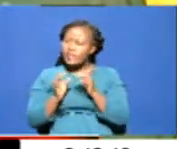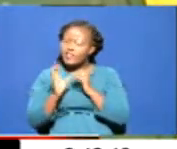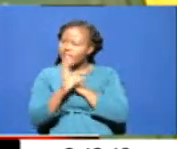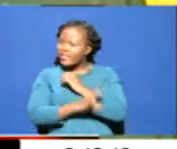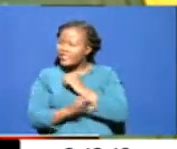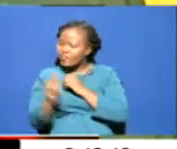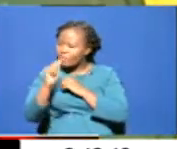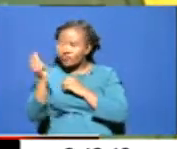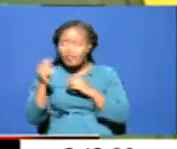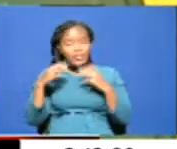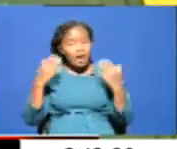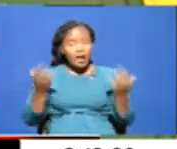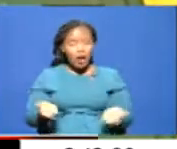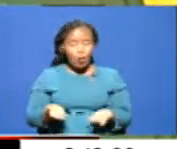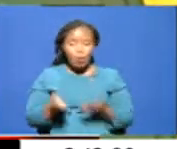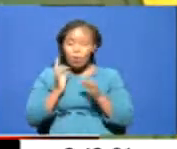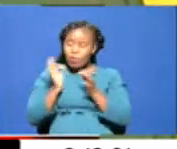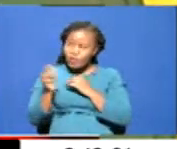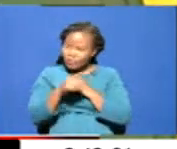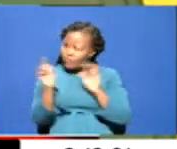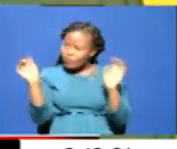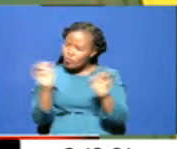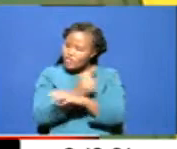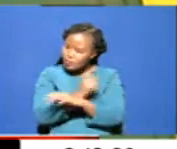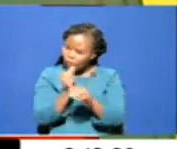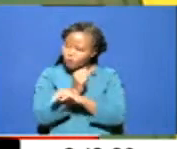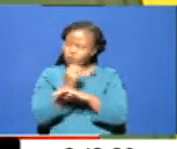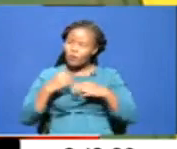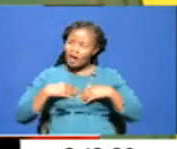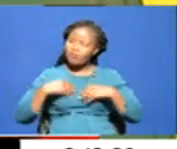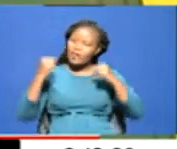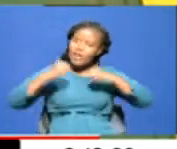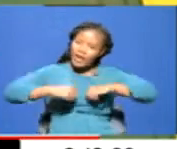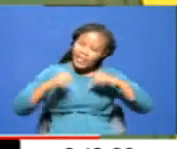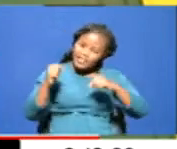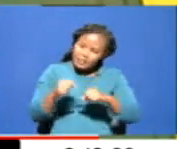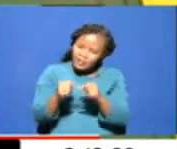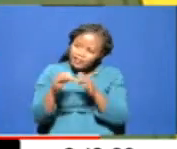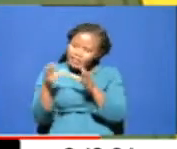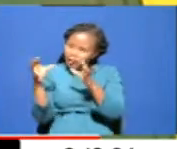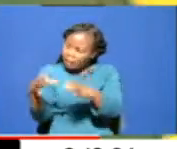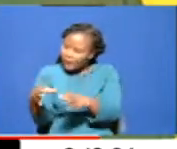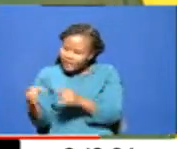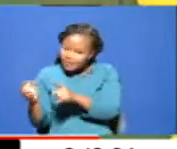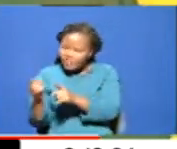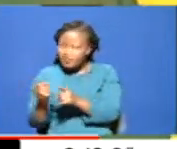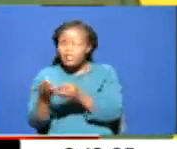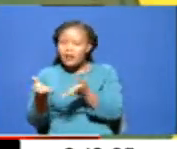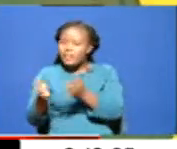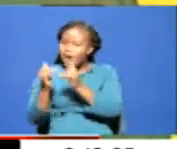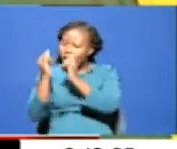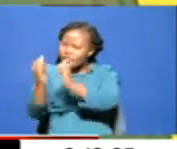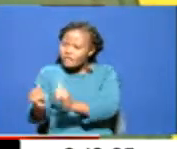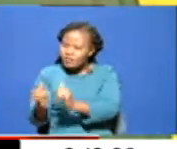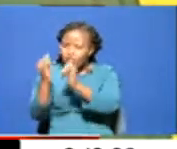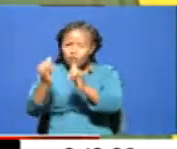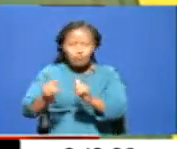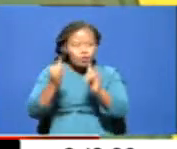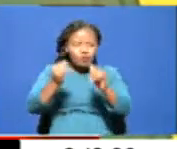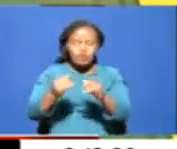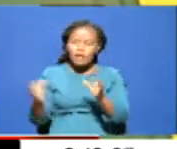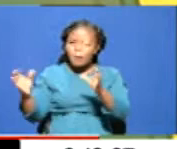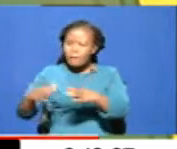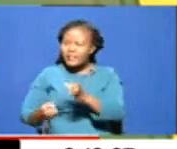kama hamuwezi hata kukubaliana kwa chama? Kila mtu amekuja na chama ya kona